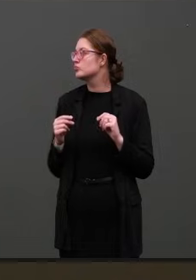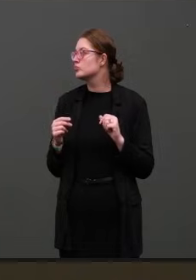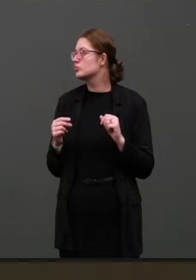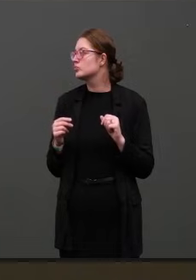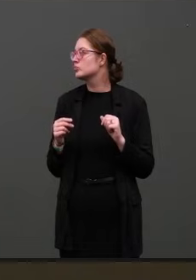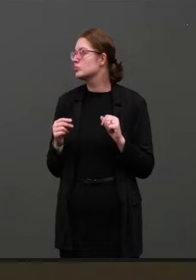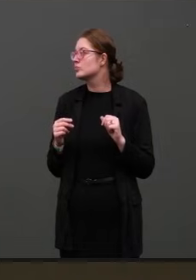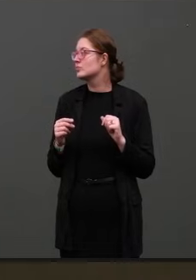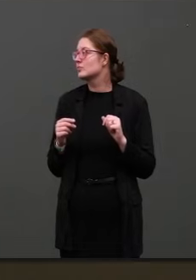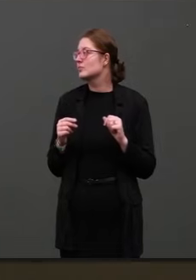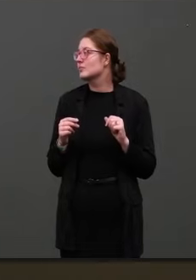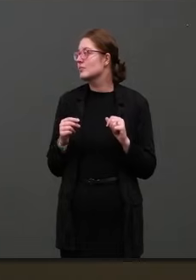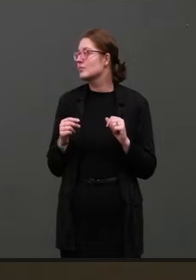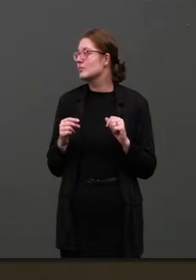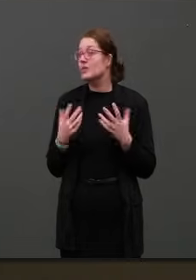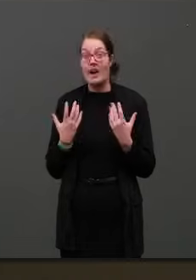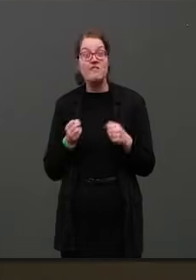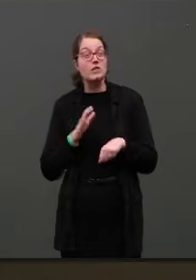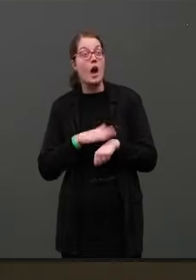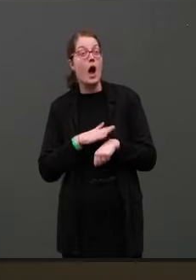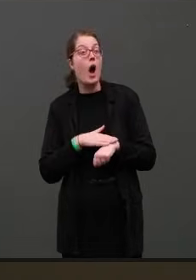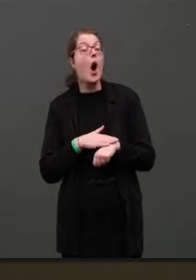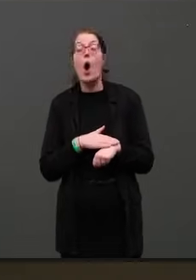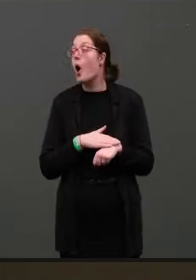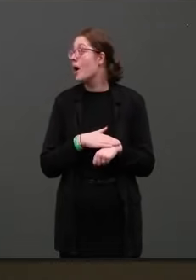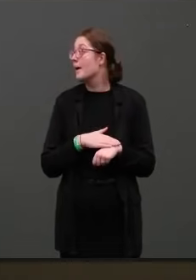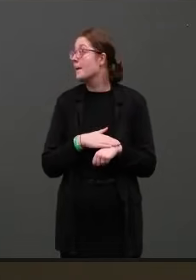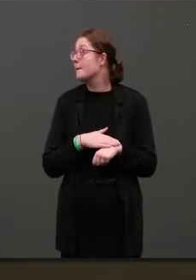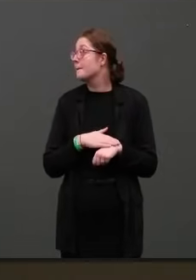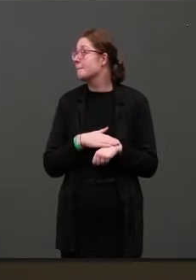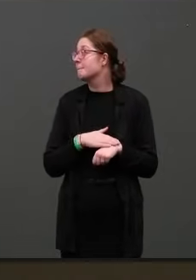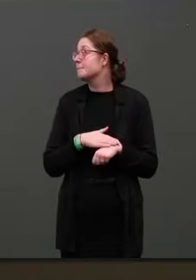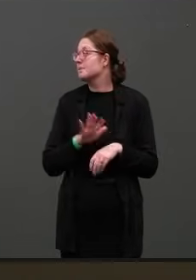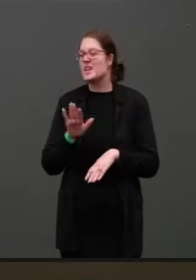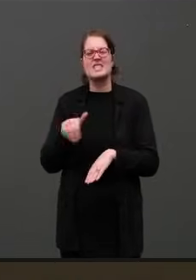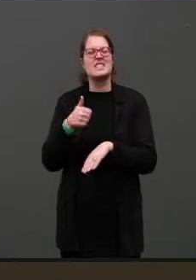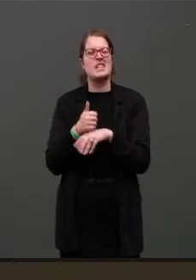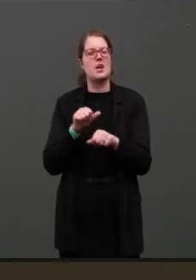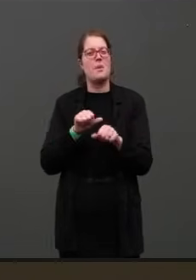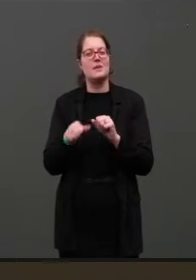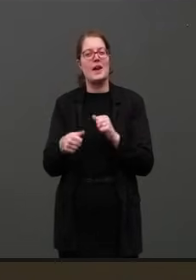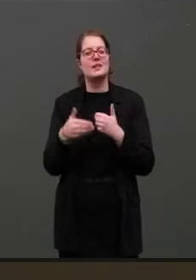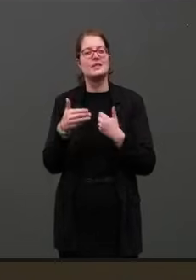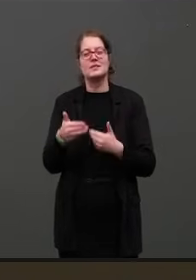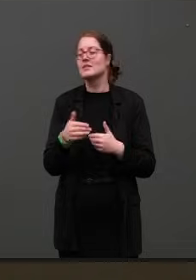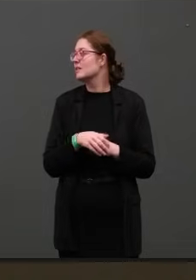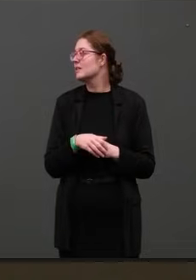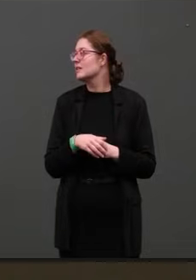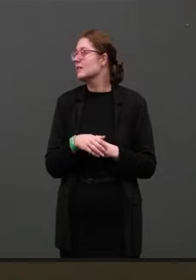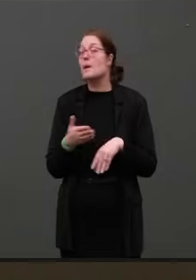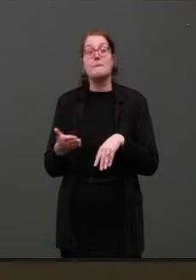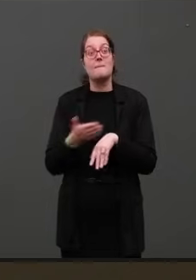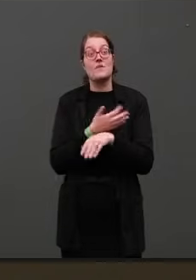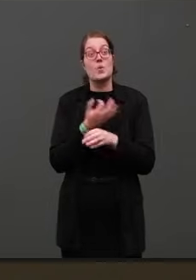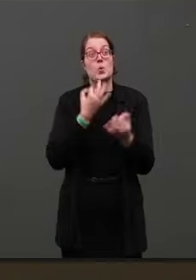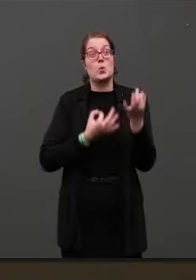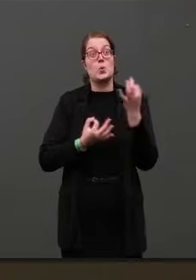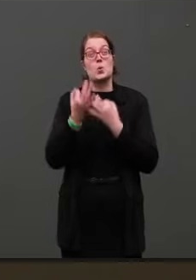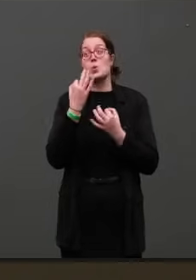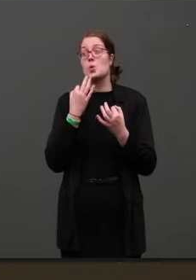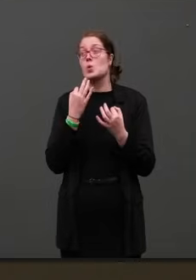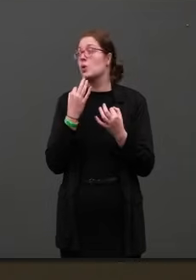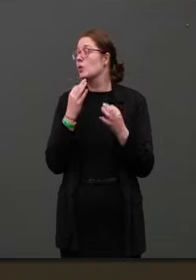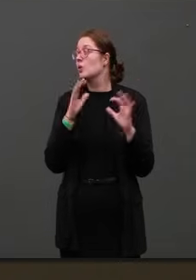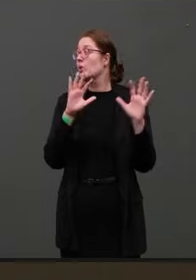We do have time for questions. Oh, okay, brilliant. I'll set up the next presentation. So you, before we do, can we have a round of applause, please,